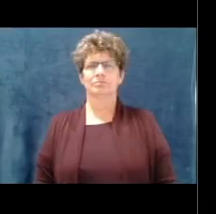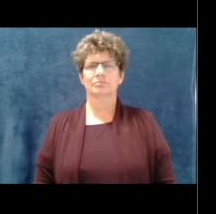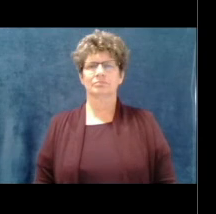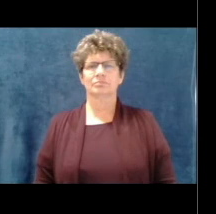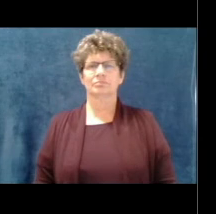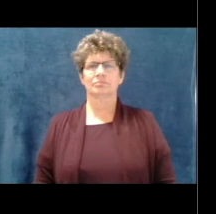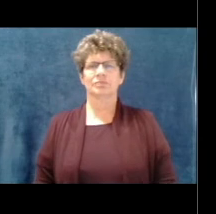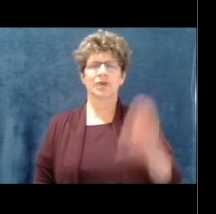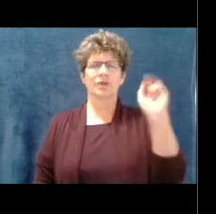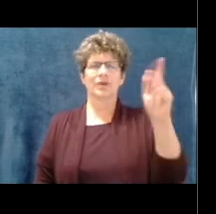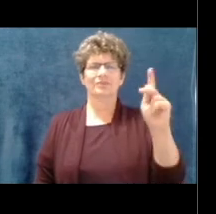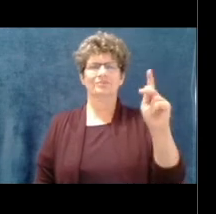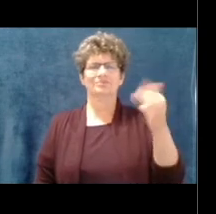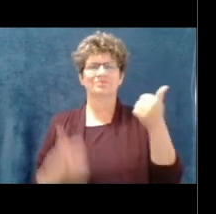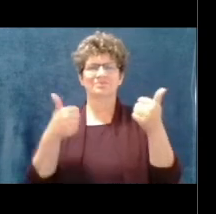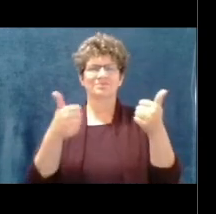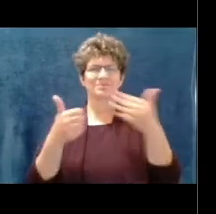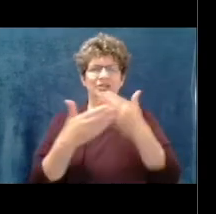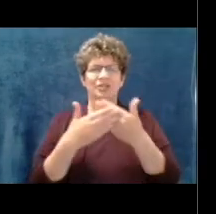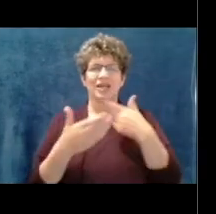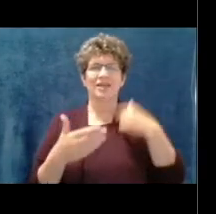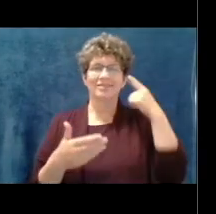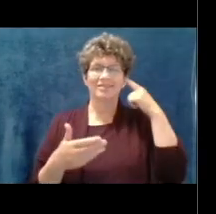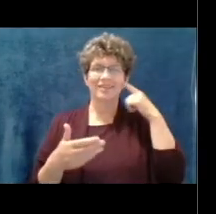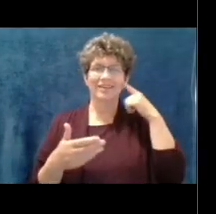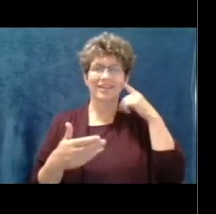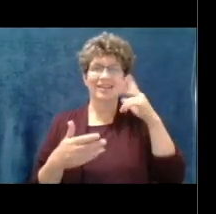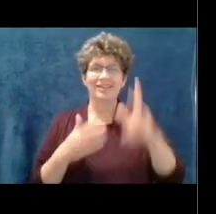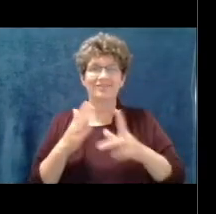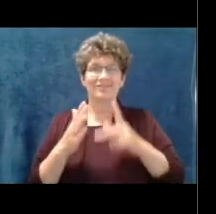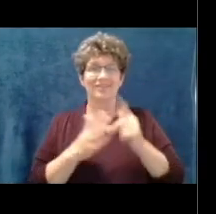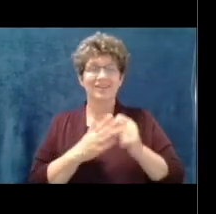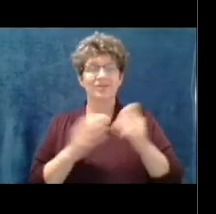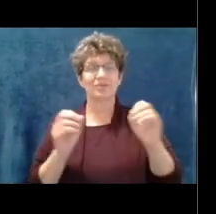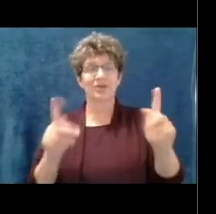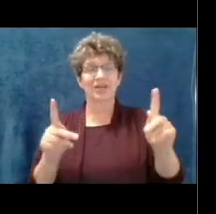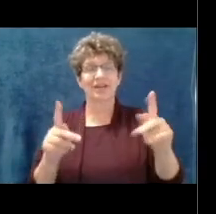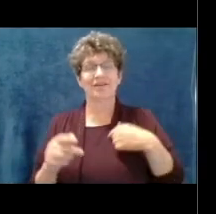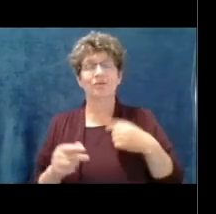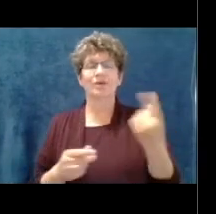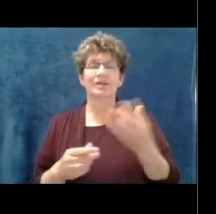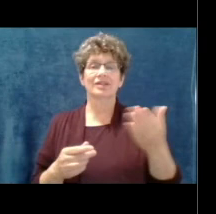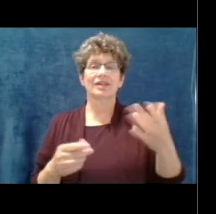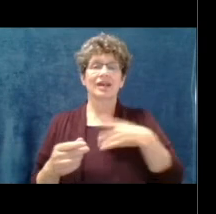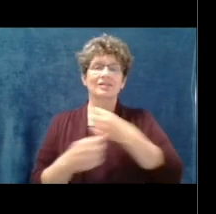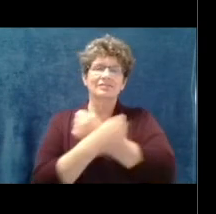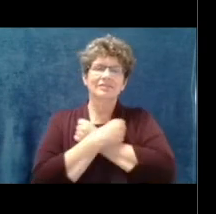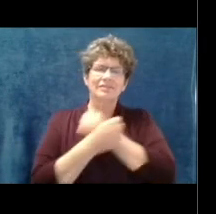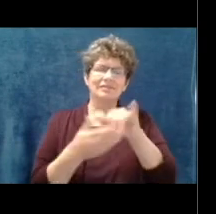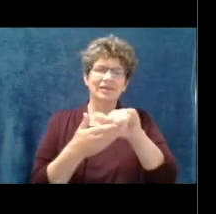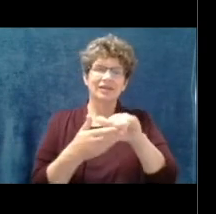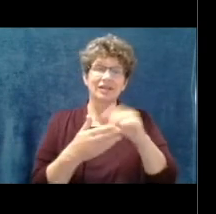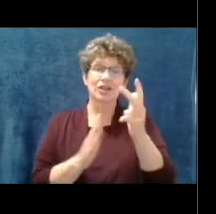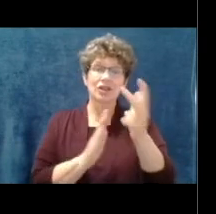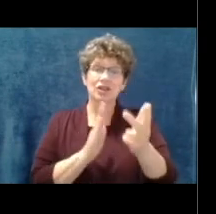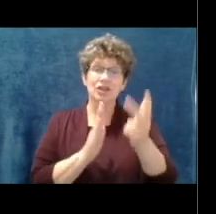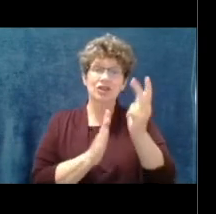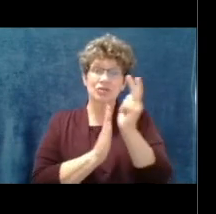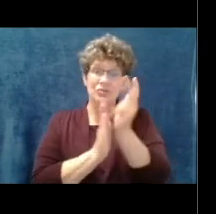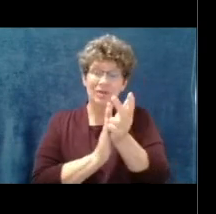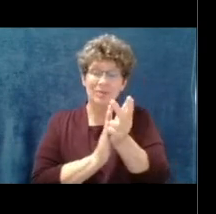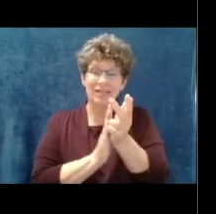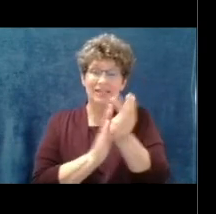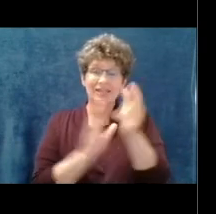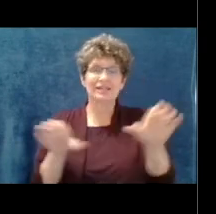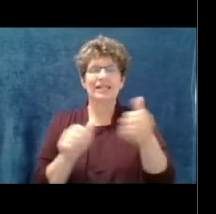All right, good. I think our video transition went pretty smoothly there. You know, the thing I love about that video is in 3 minutes, it effectively does what I